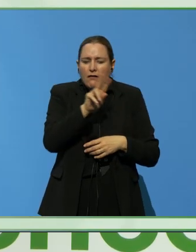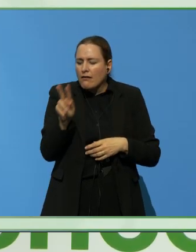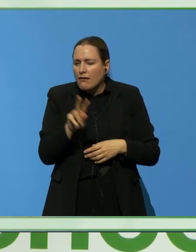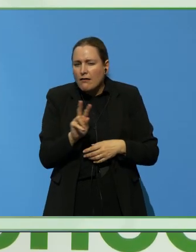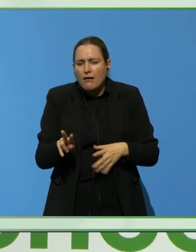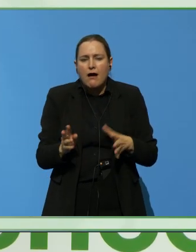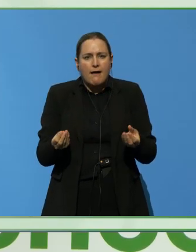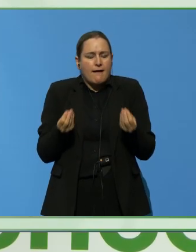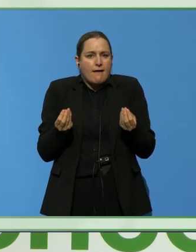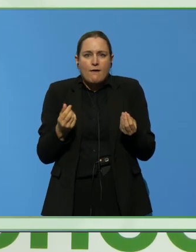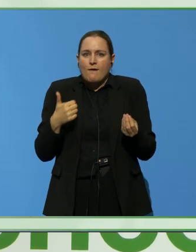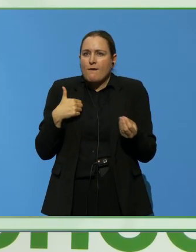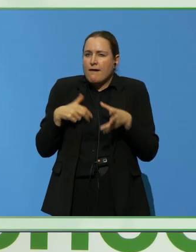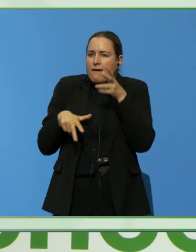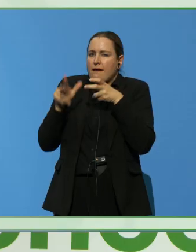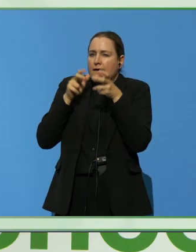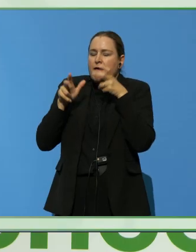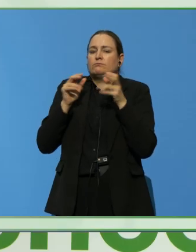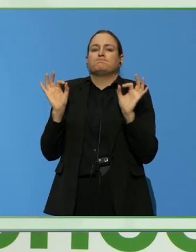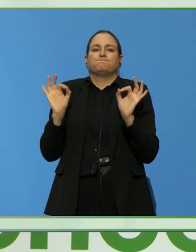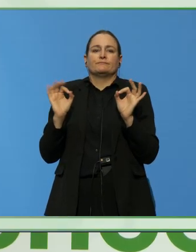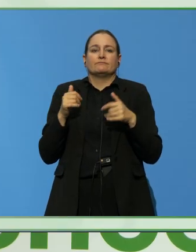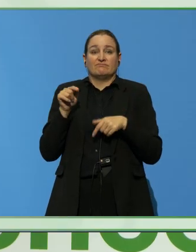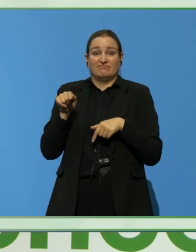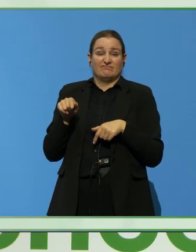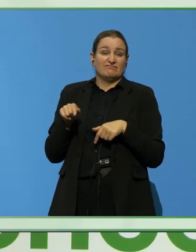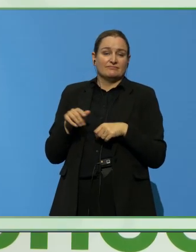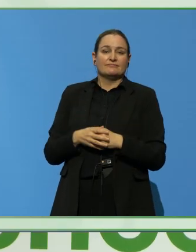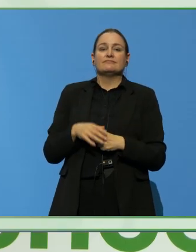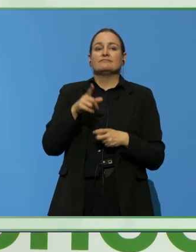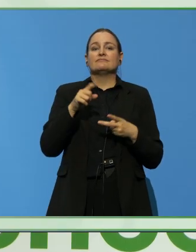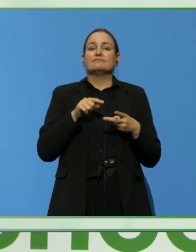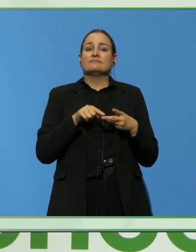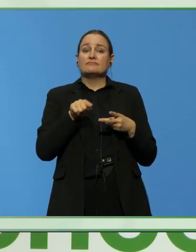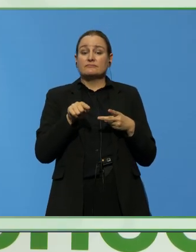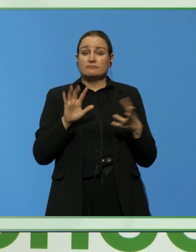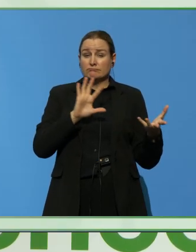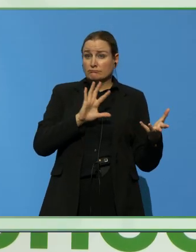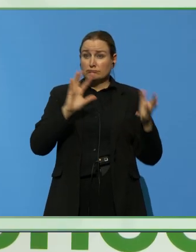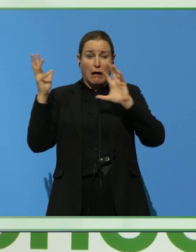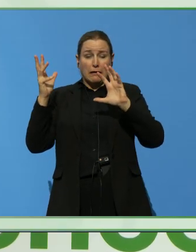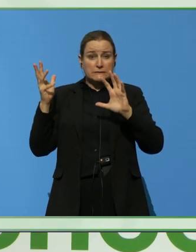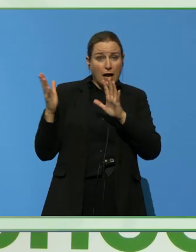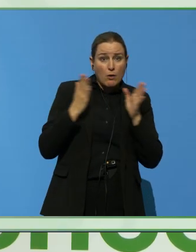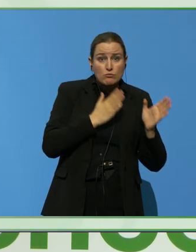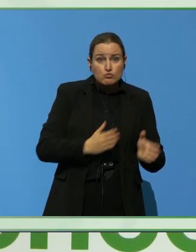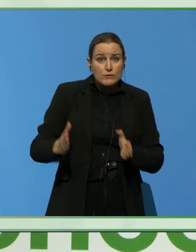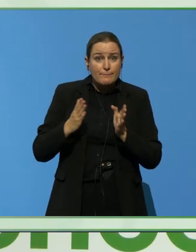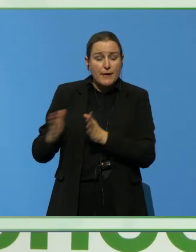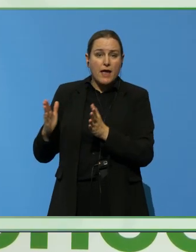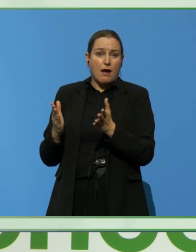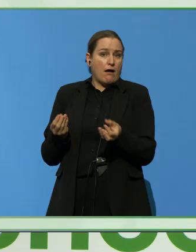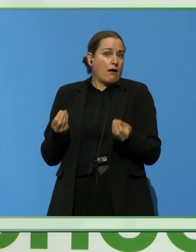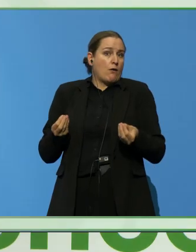practices. We as well released UNESCO model plan for disaster preparedness for media institutions. And